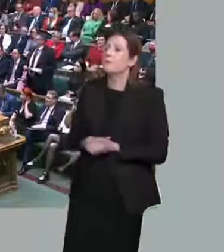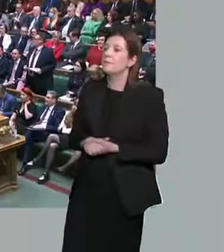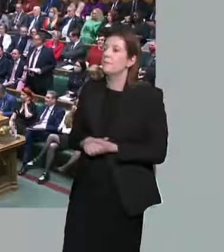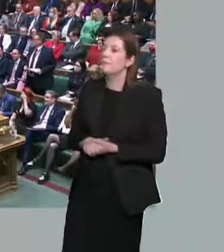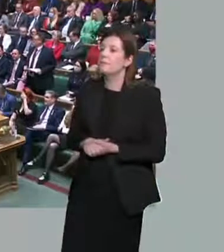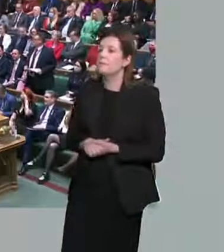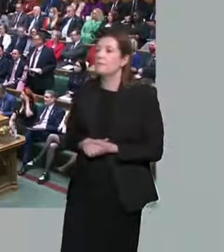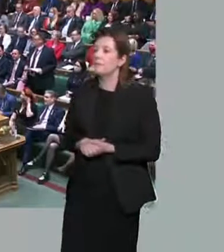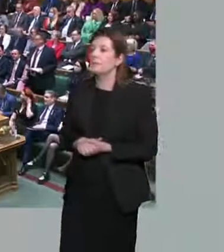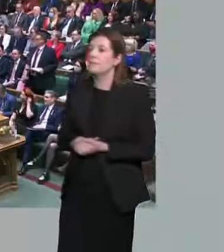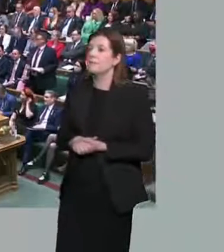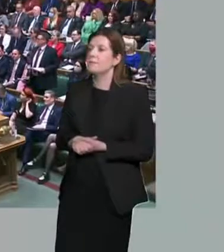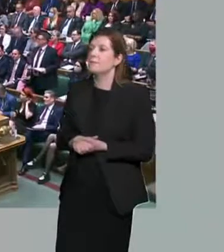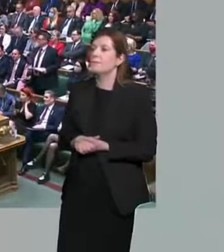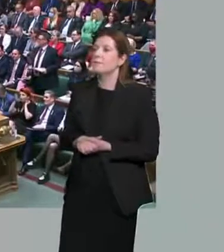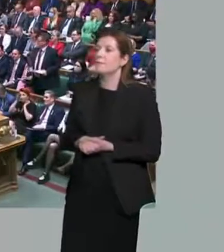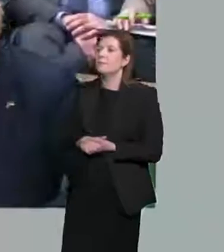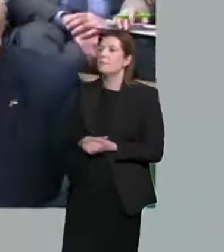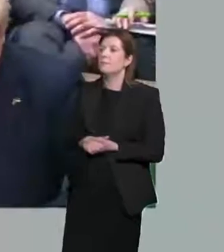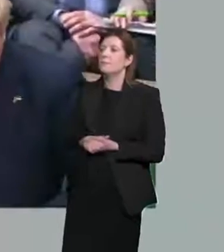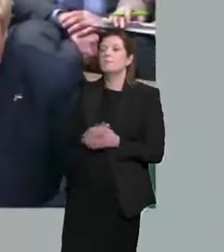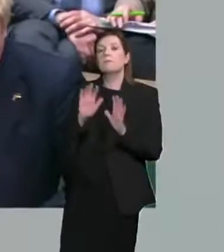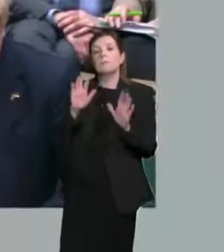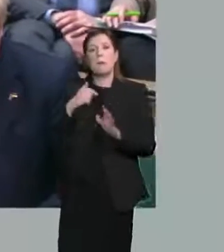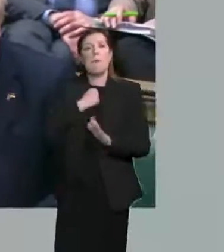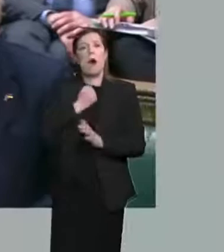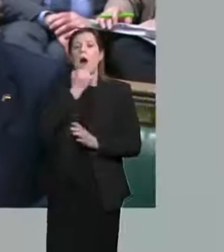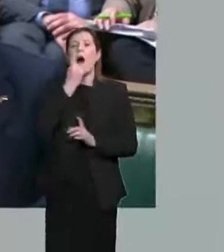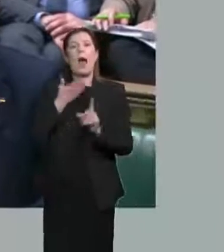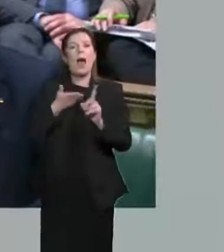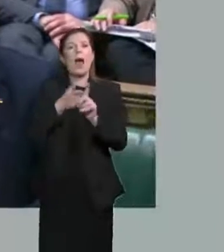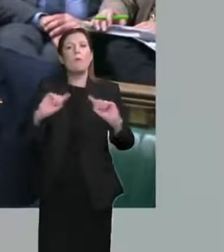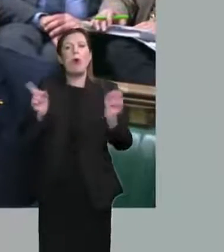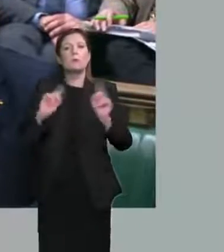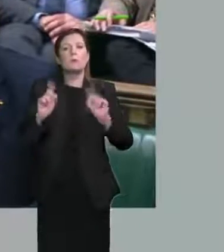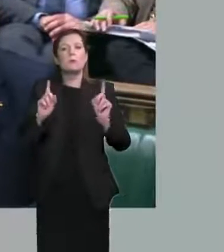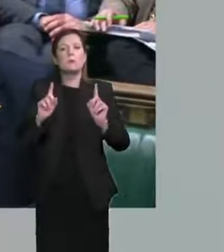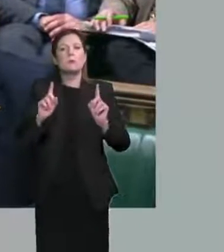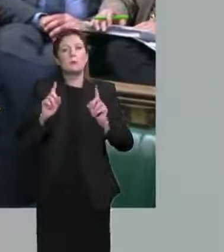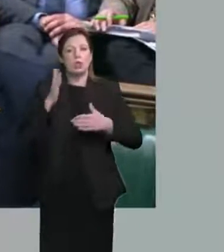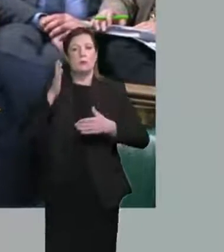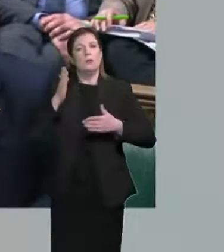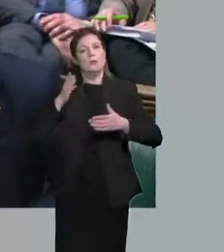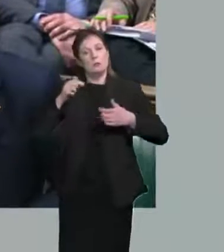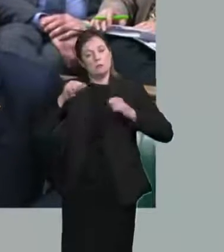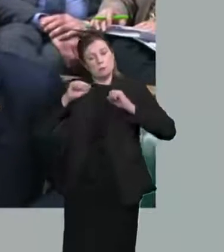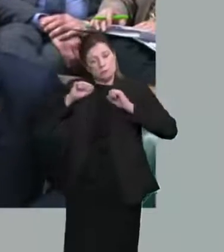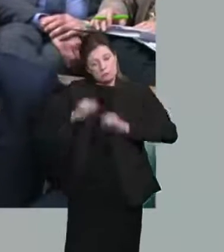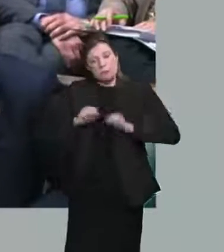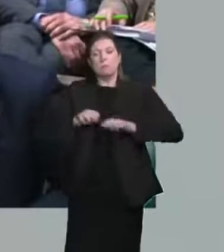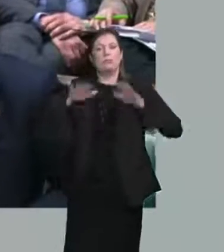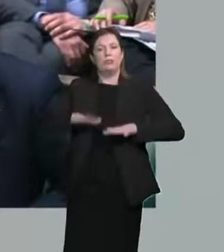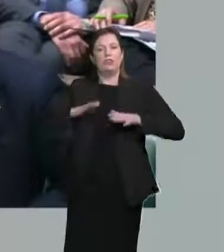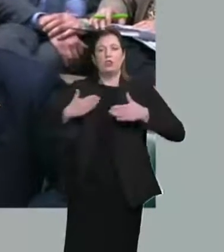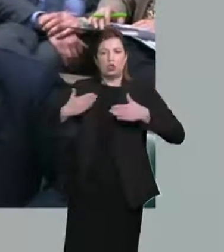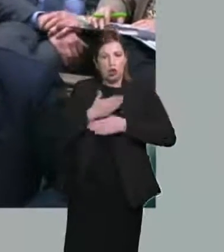Mr. Speaker, I have one overwhelming interest, and that is to protect and preserve the jobs and livelihood of the British